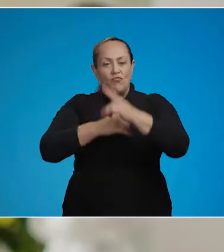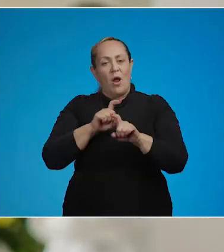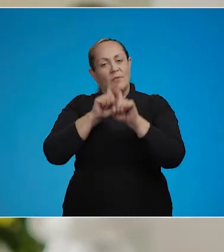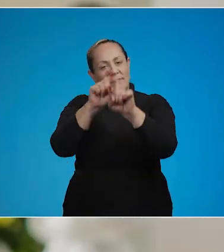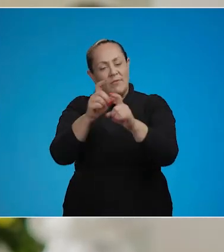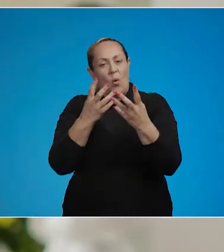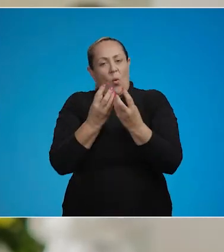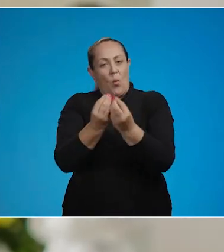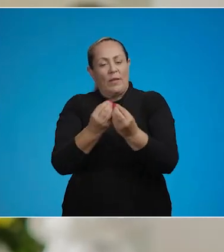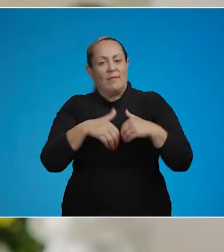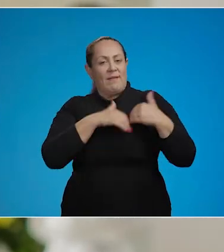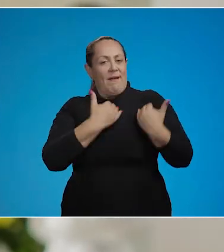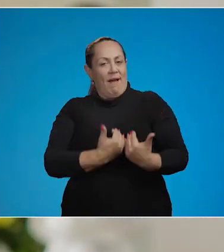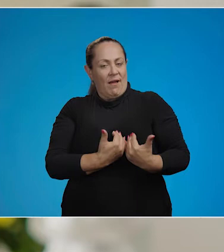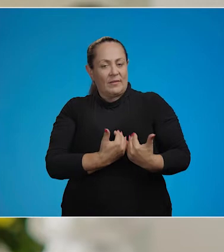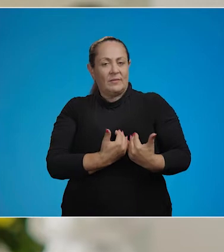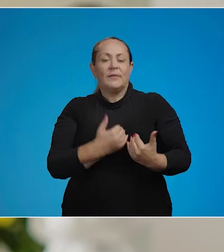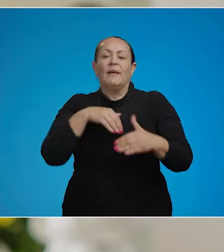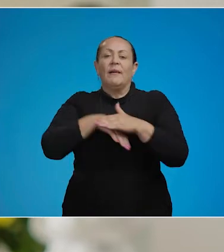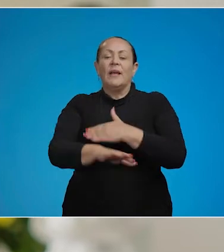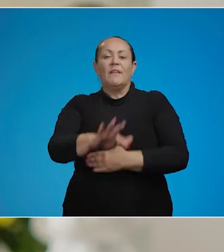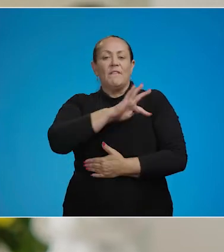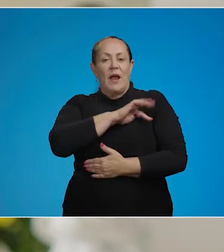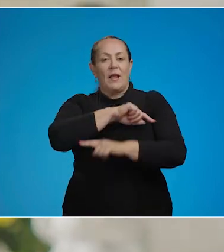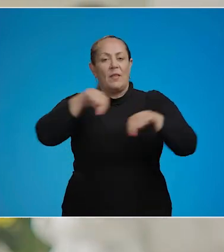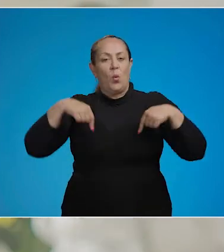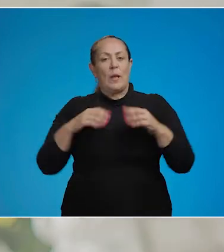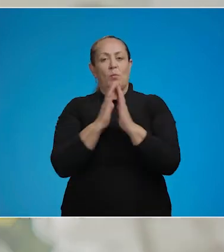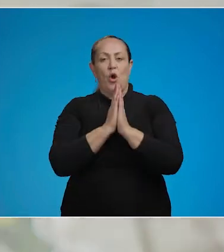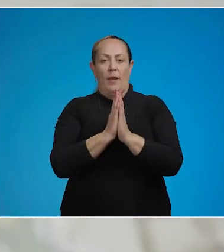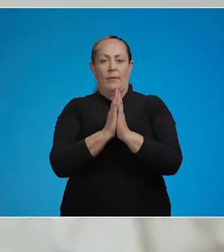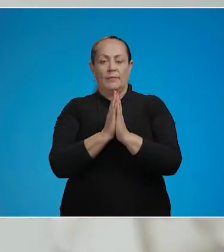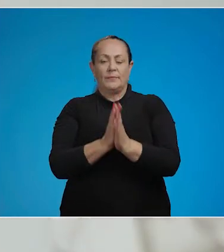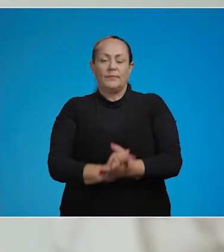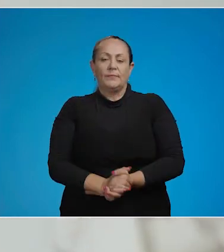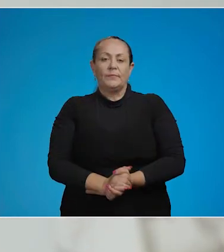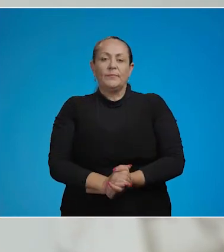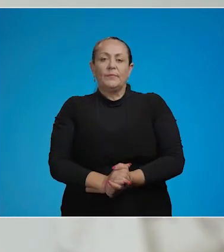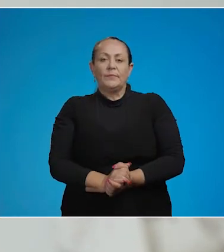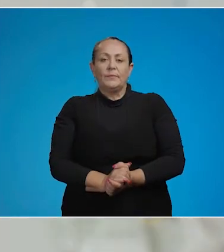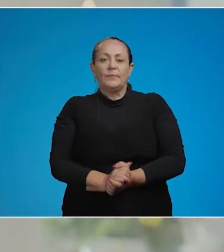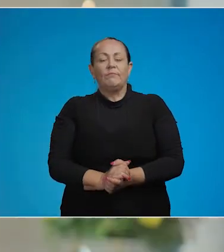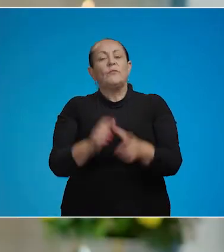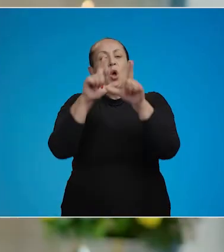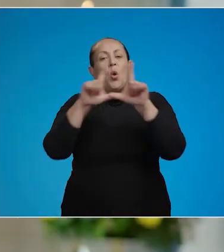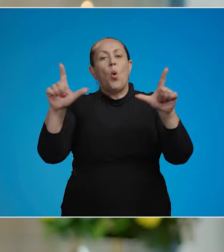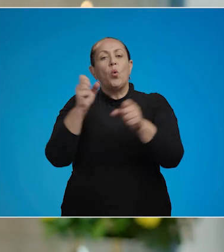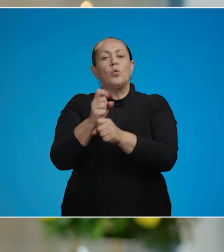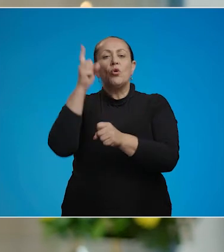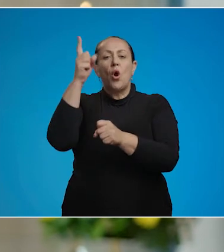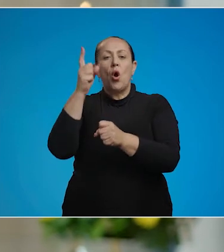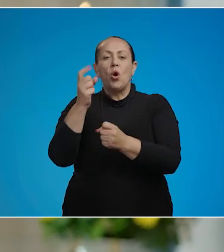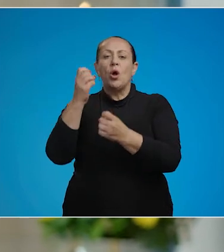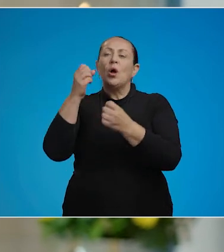will dwell in their hearts. In faith we pray. Lord, hear our prayer. Lord